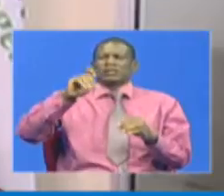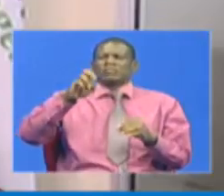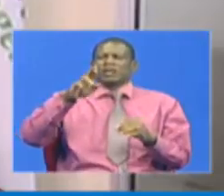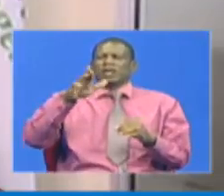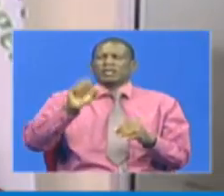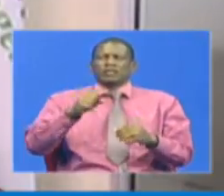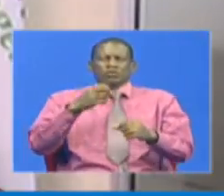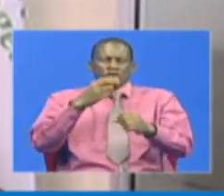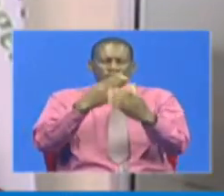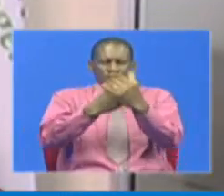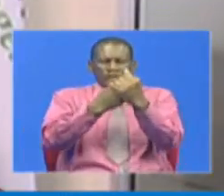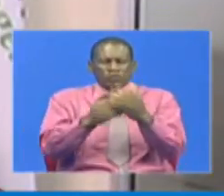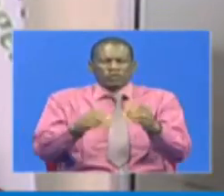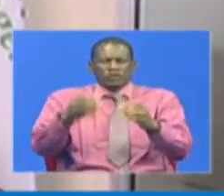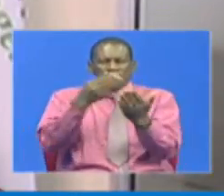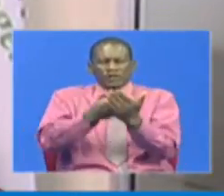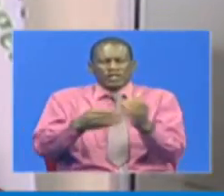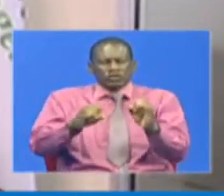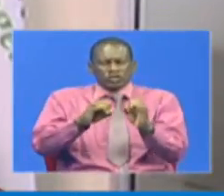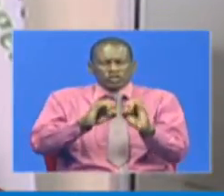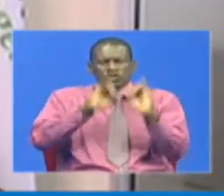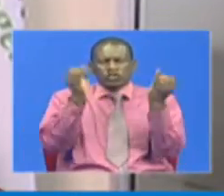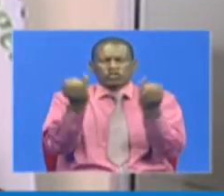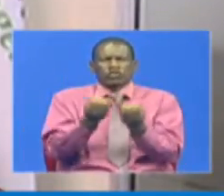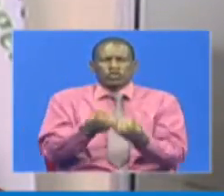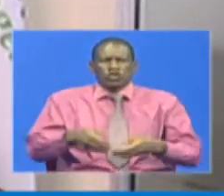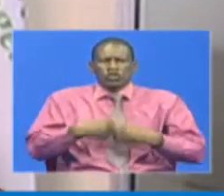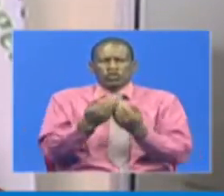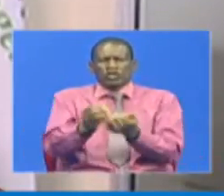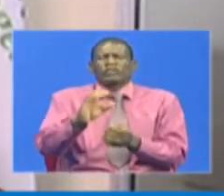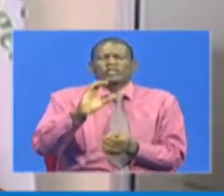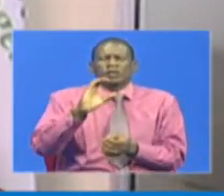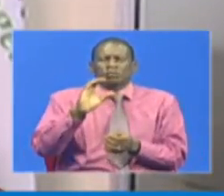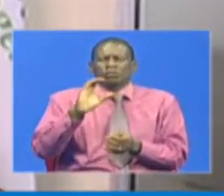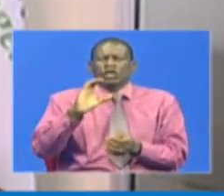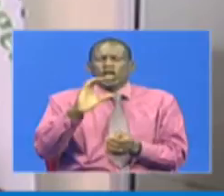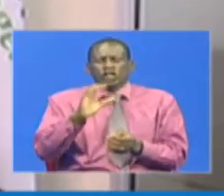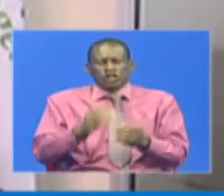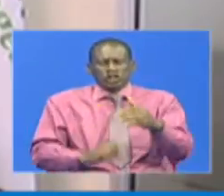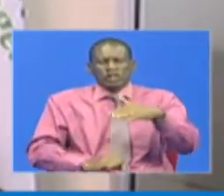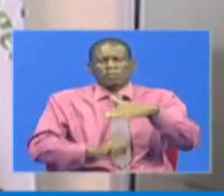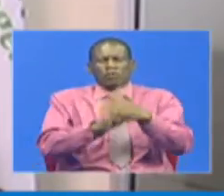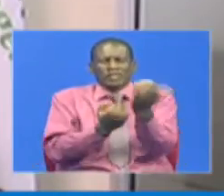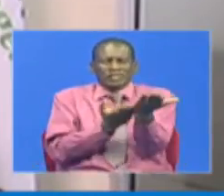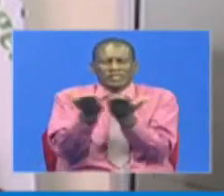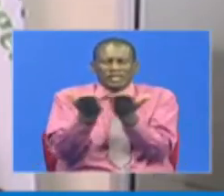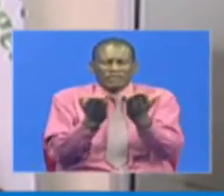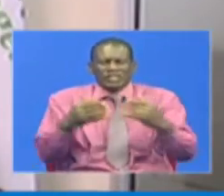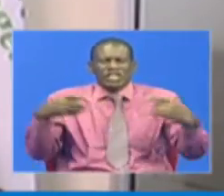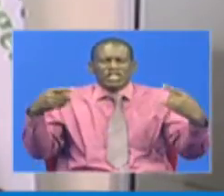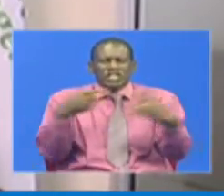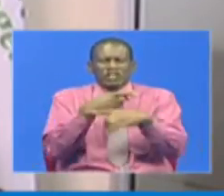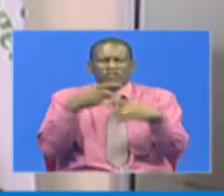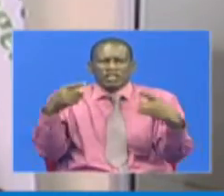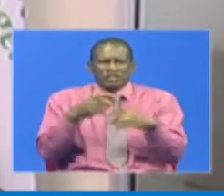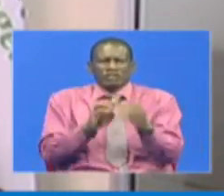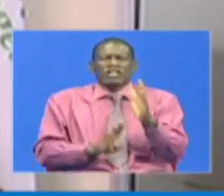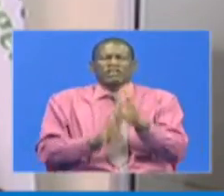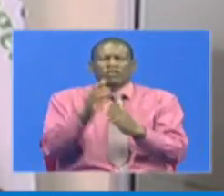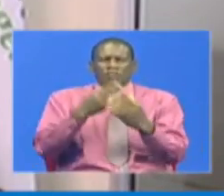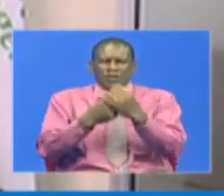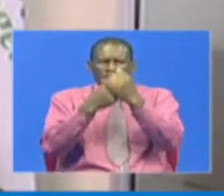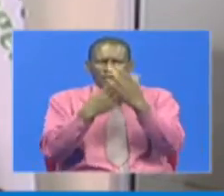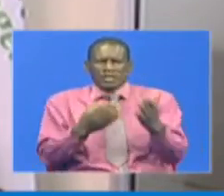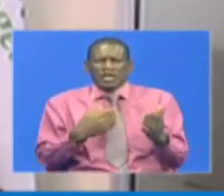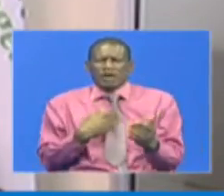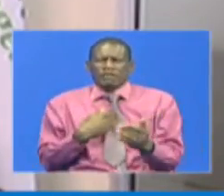institutions to provide liquidity and cash flow support services. Various development partners have come